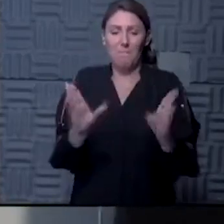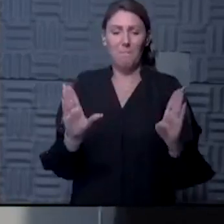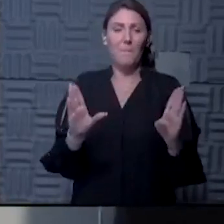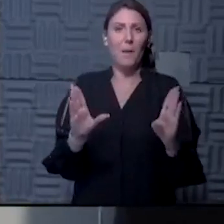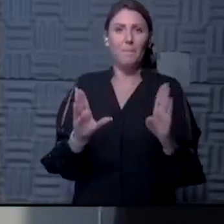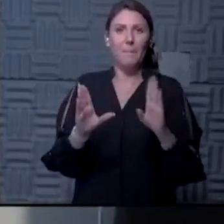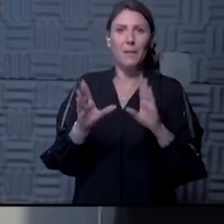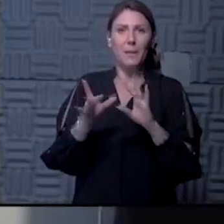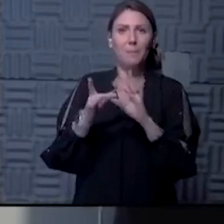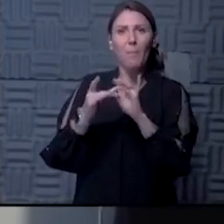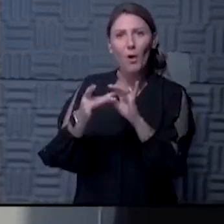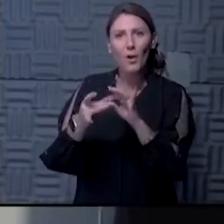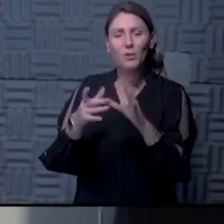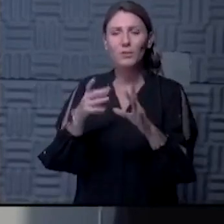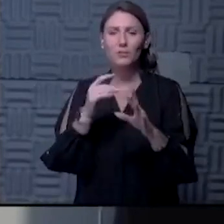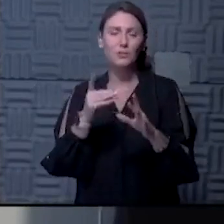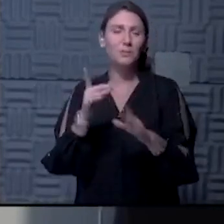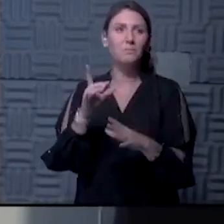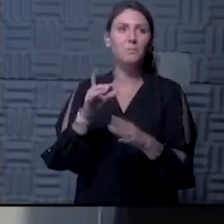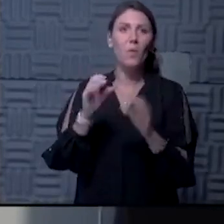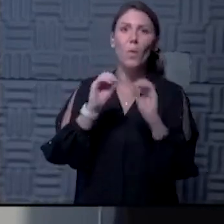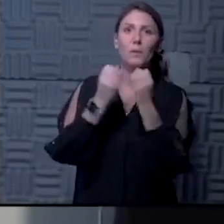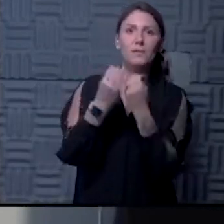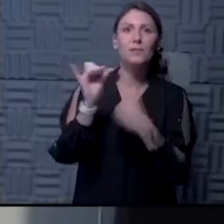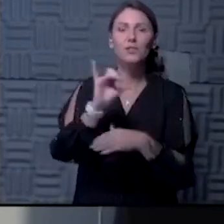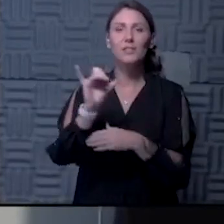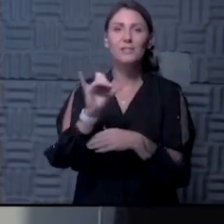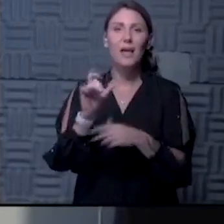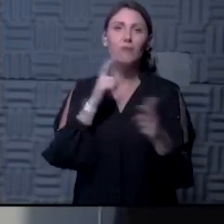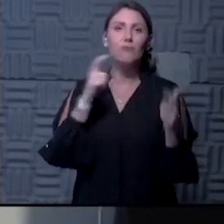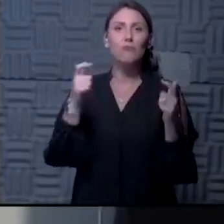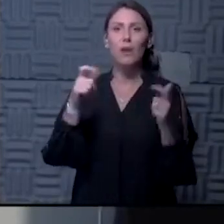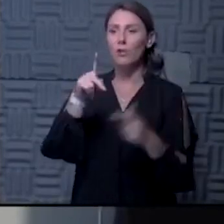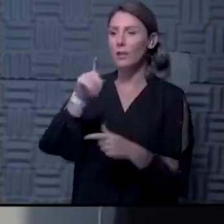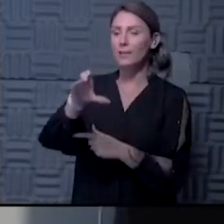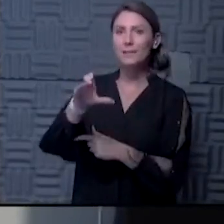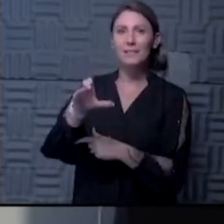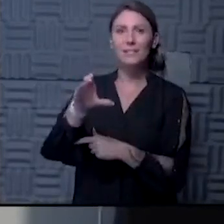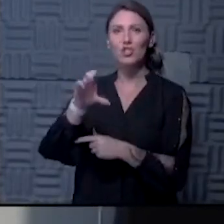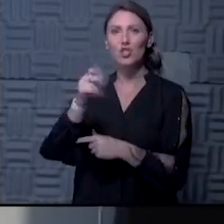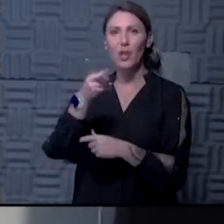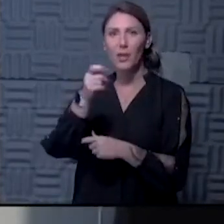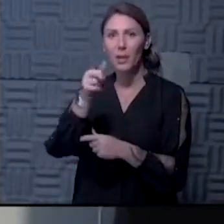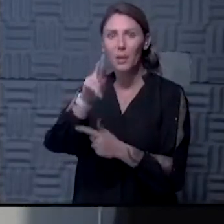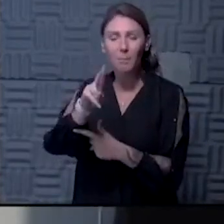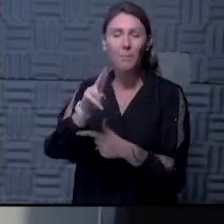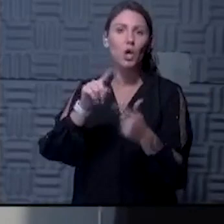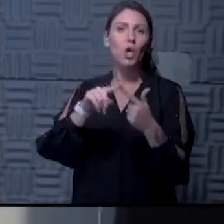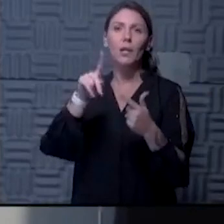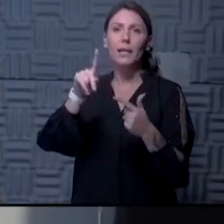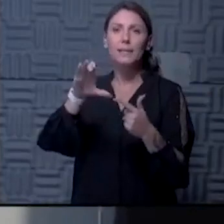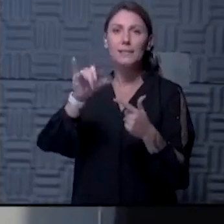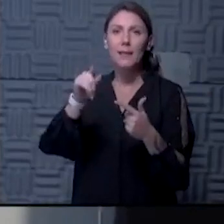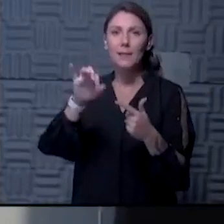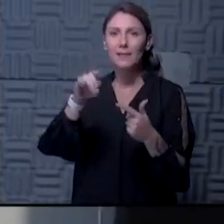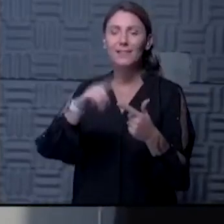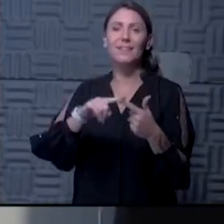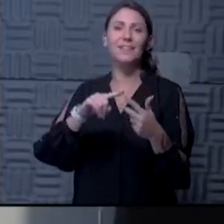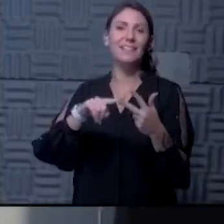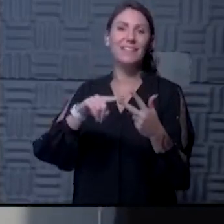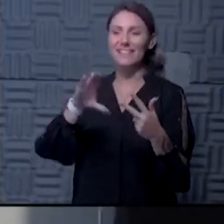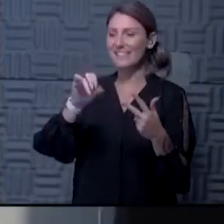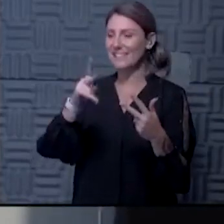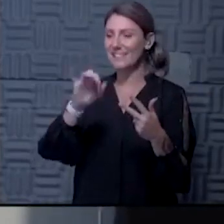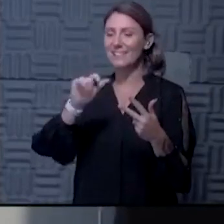corporate partners, organizations like the Greater Kansas City Chamber, KCADC, the Civic Council, working